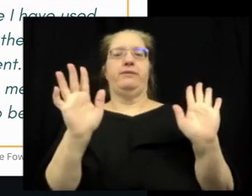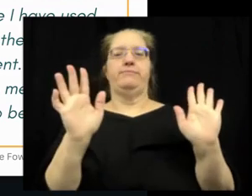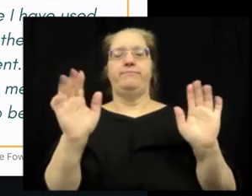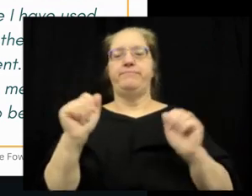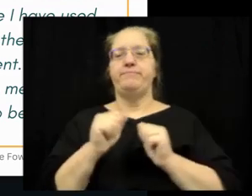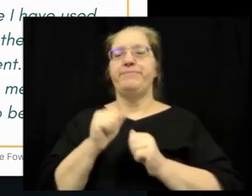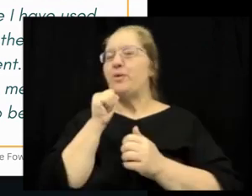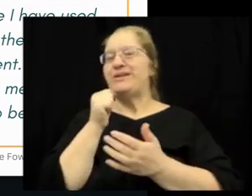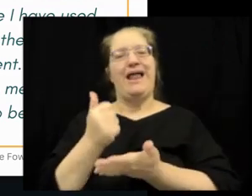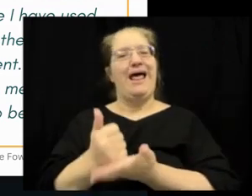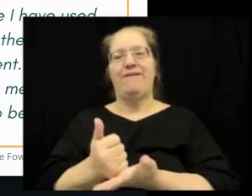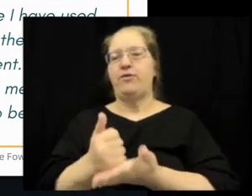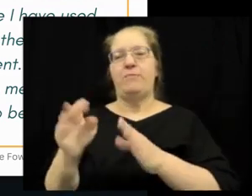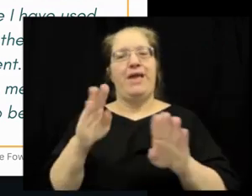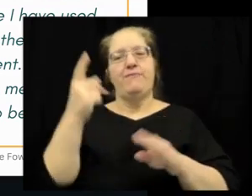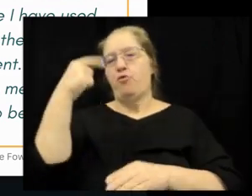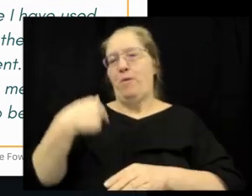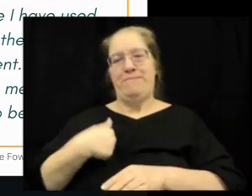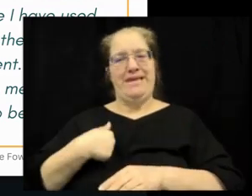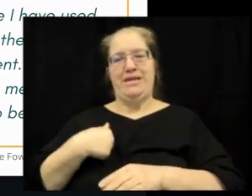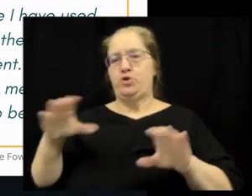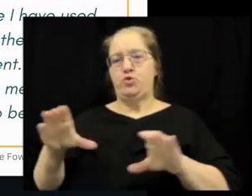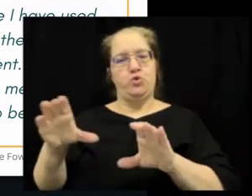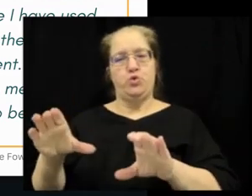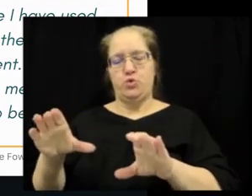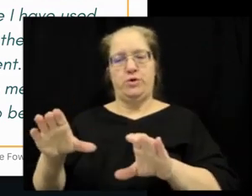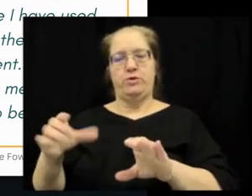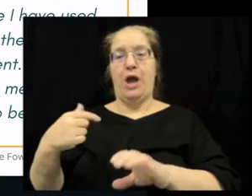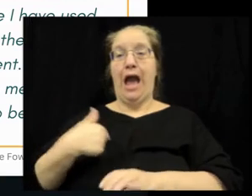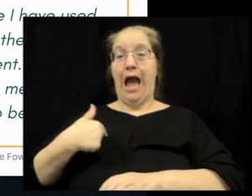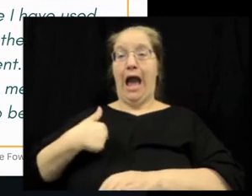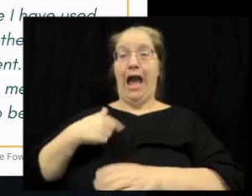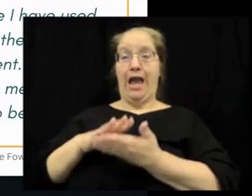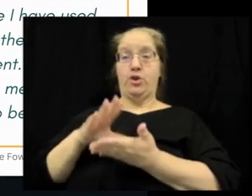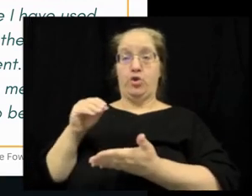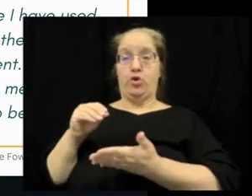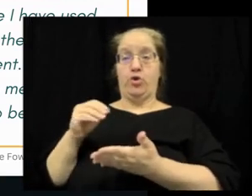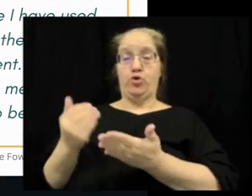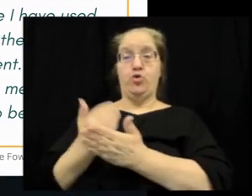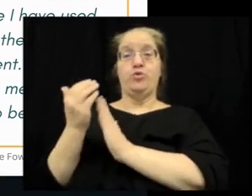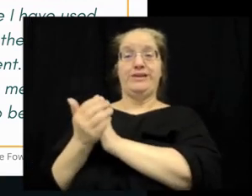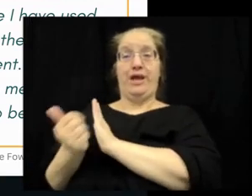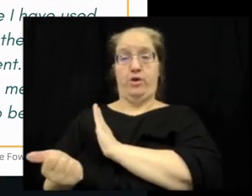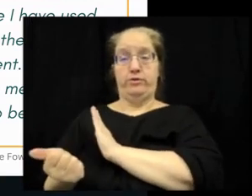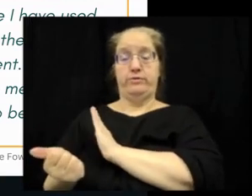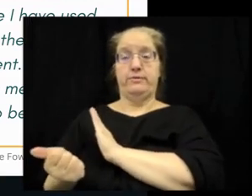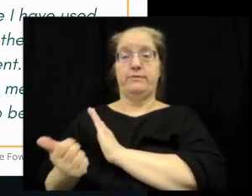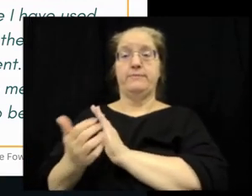not helpful behavior for me to have at all. So I had to learn a set of new skills.